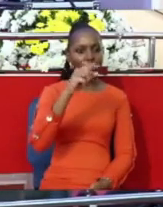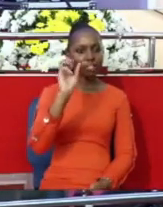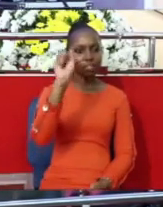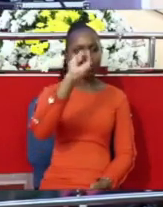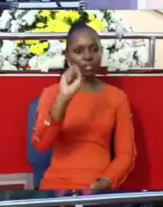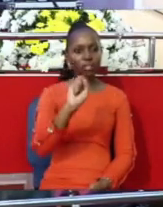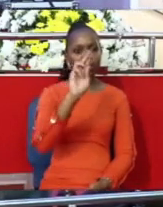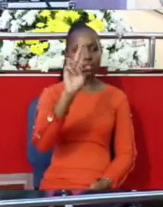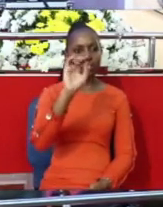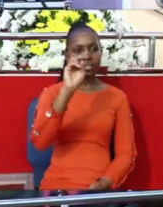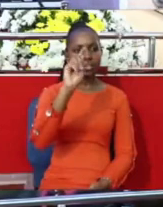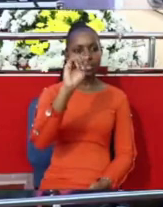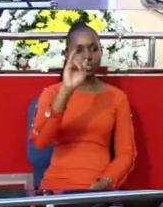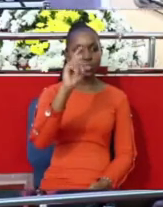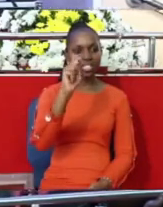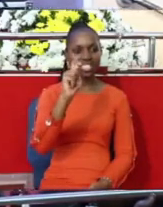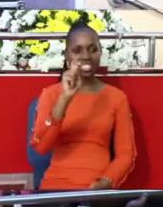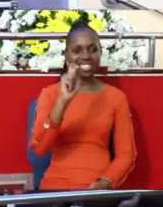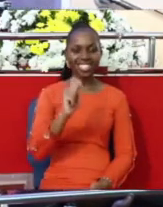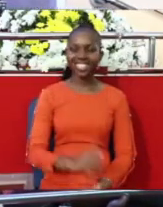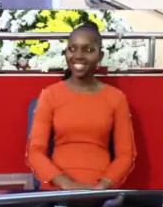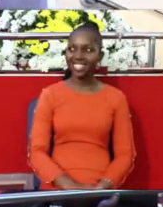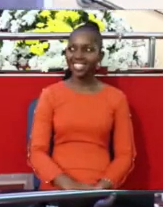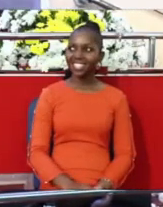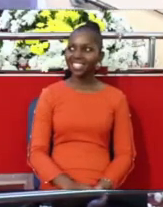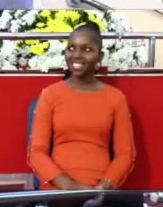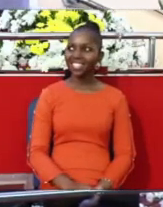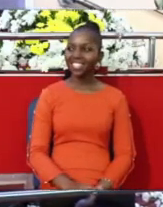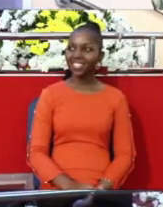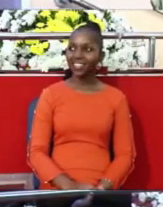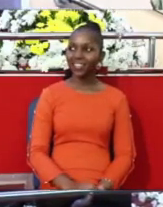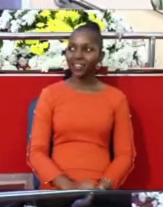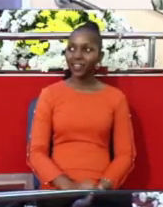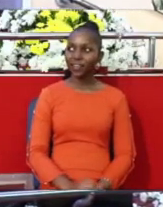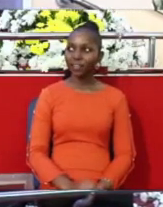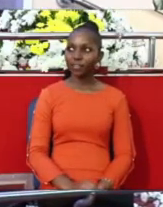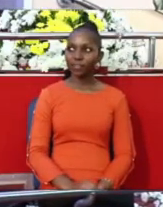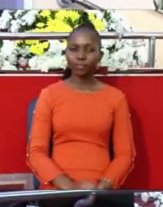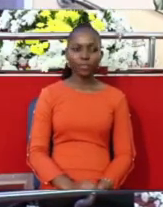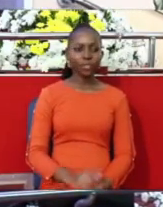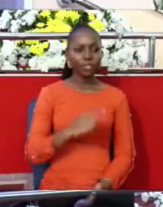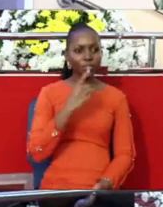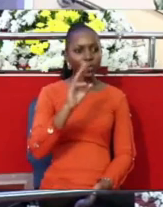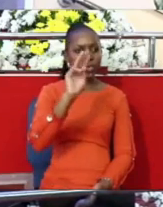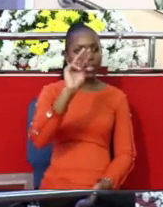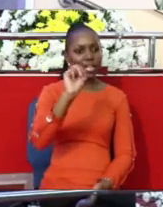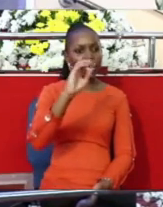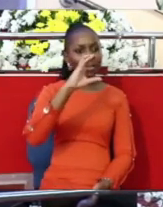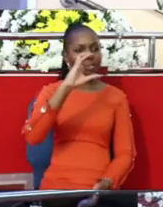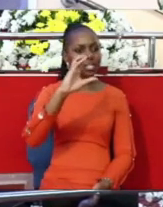the master of ceremony did not show up. Kiongozi wa harusi ama anayeongoza ile harusi hakuwepo. I got